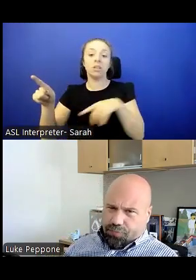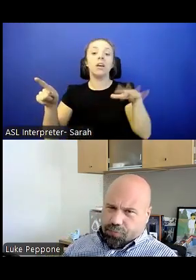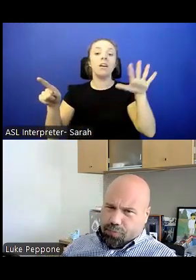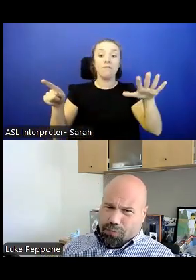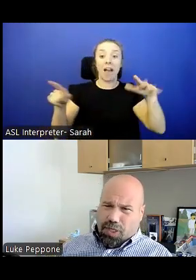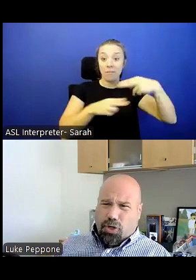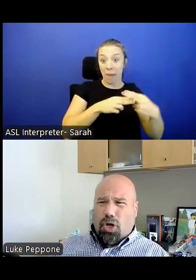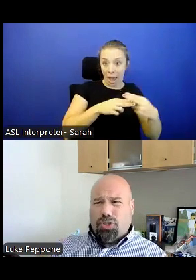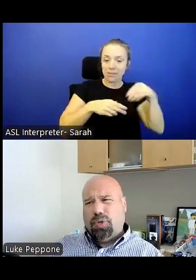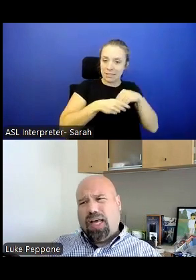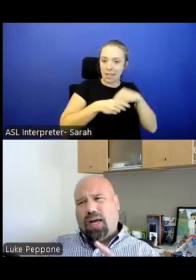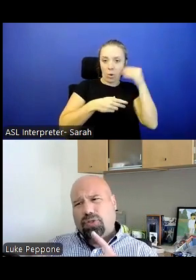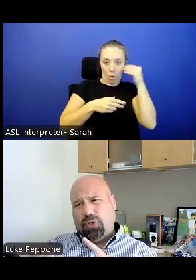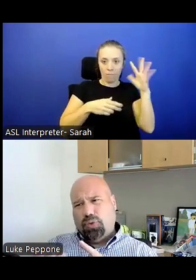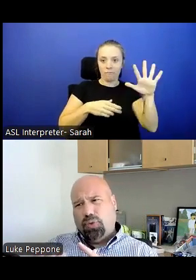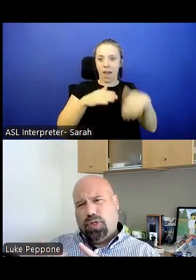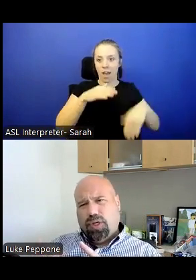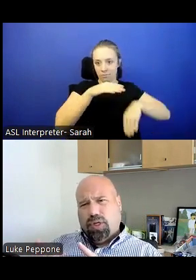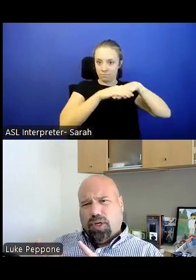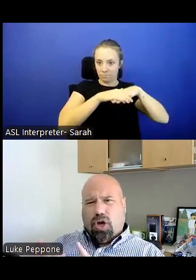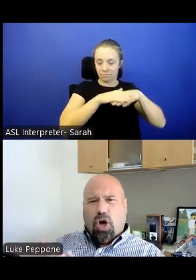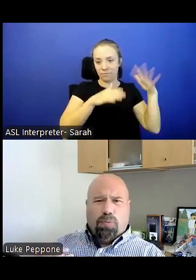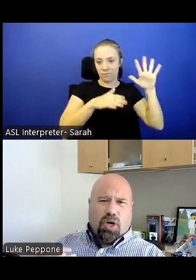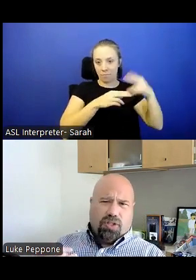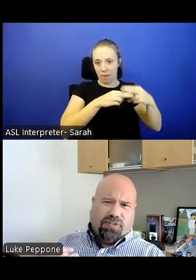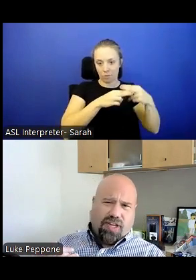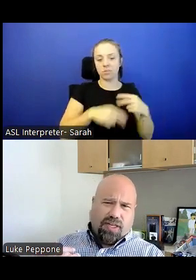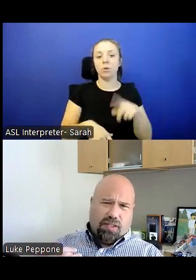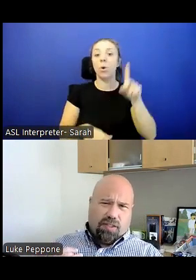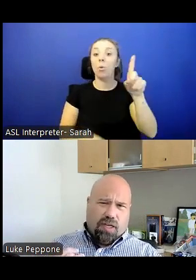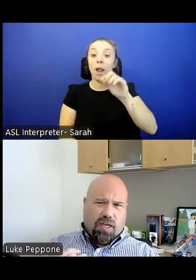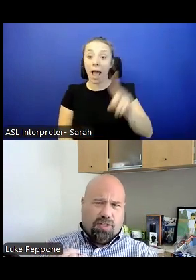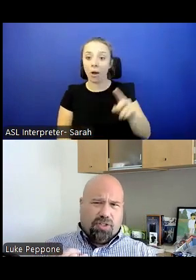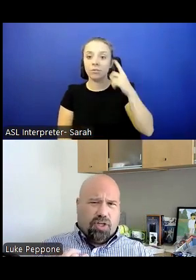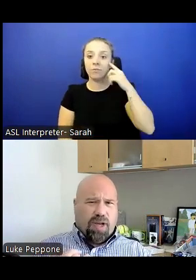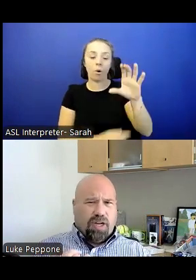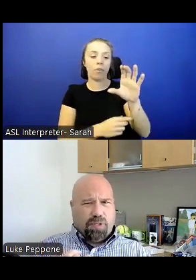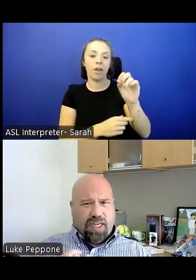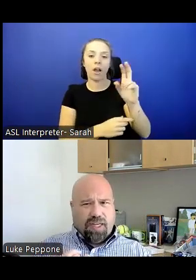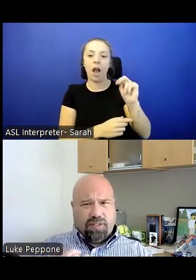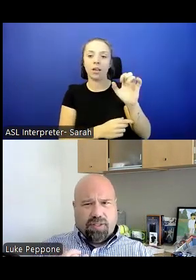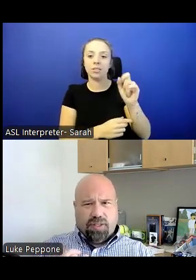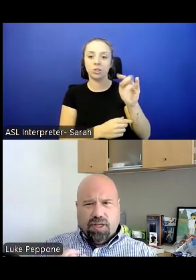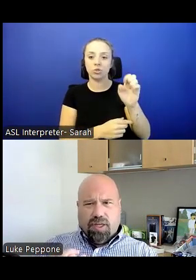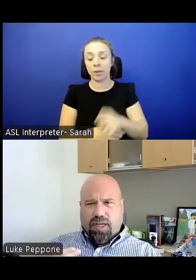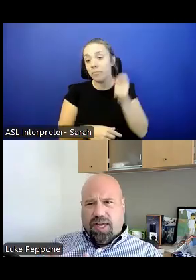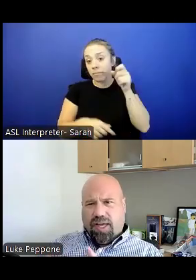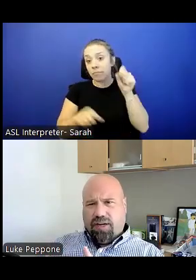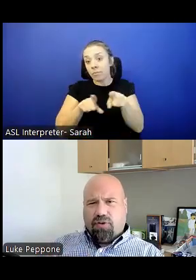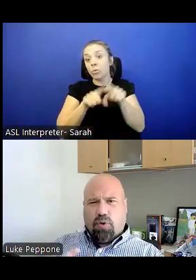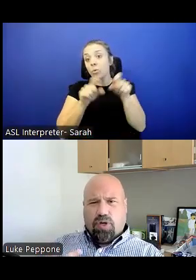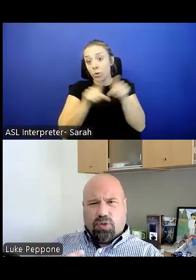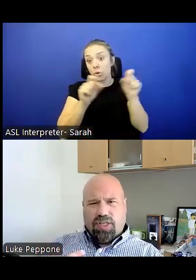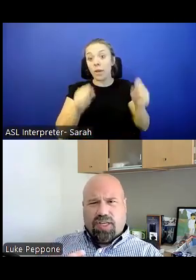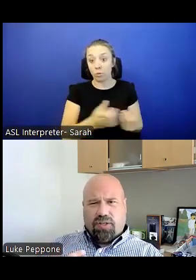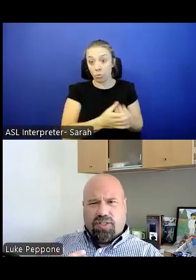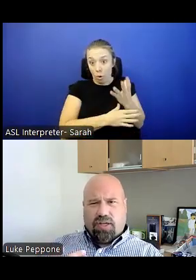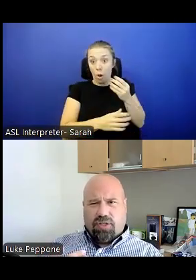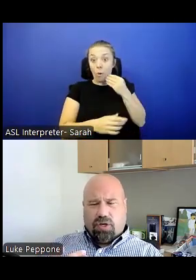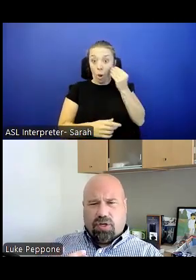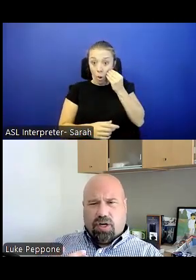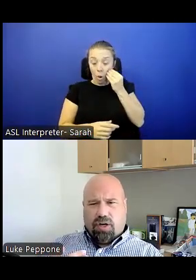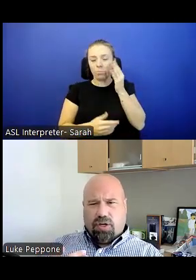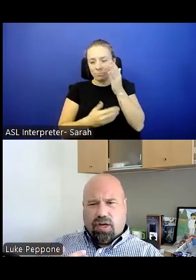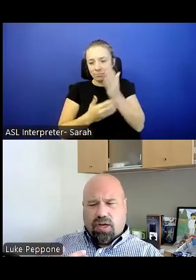concentrate. You're also allowed to home cultivate a certain amount of plants. And of course, the retail